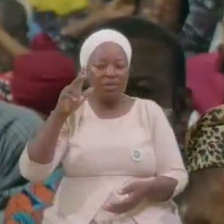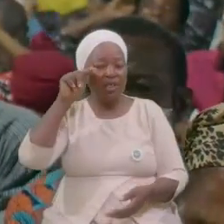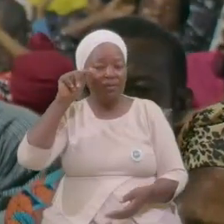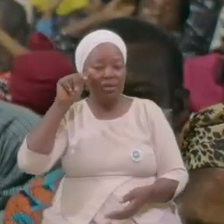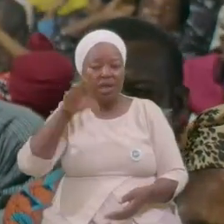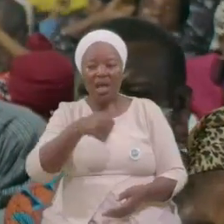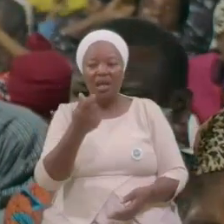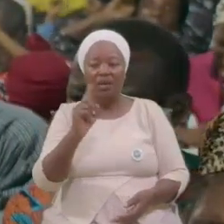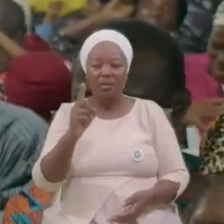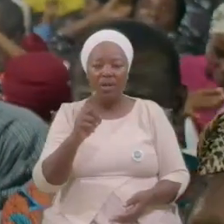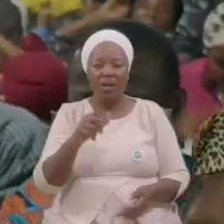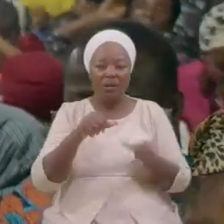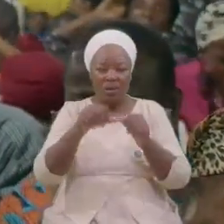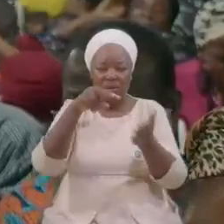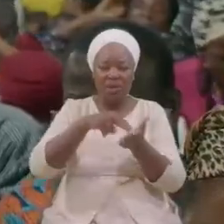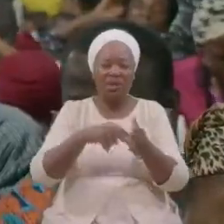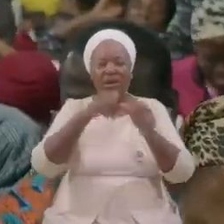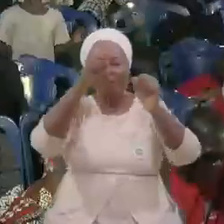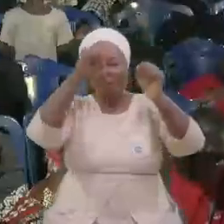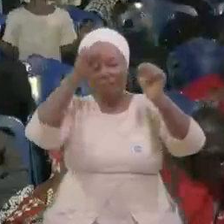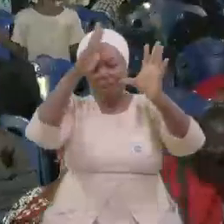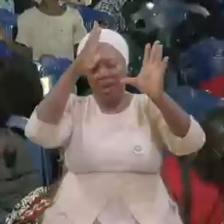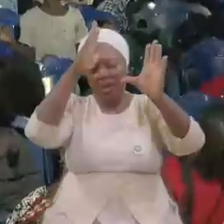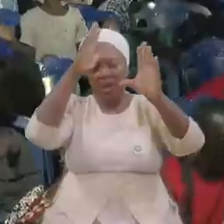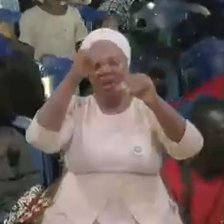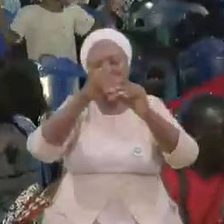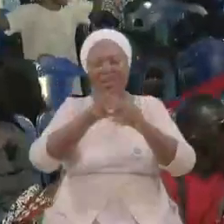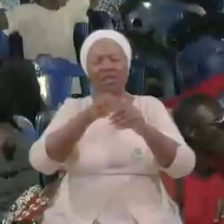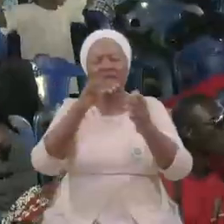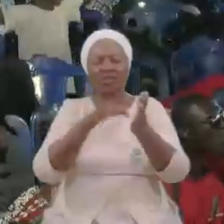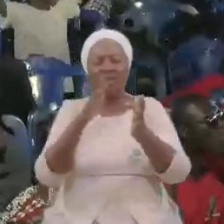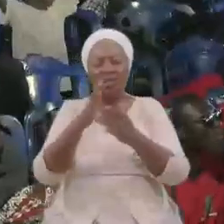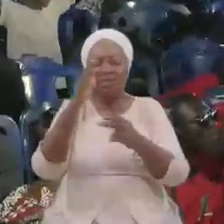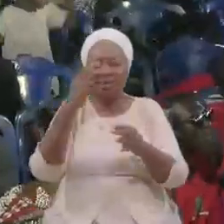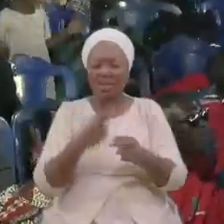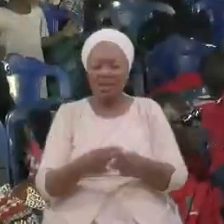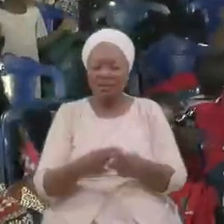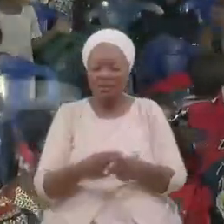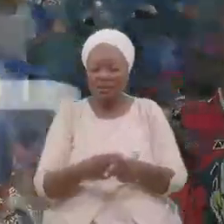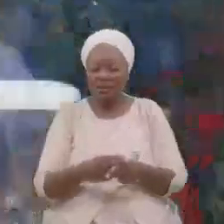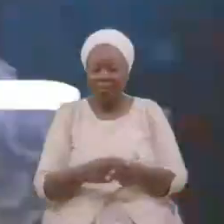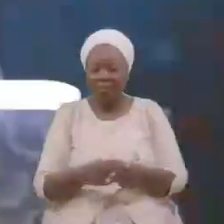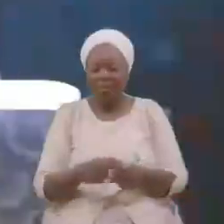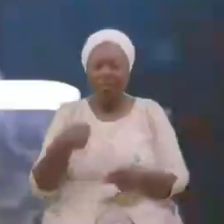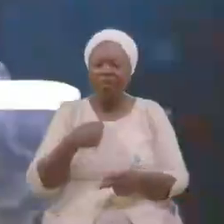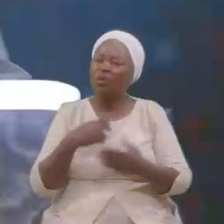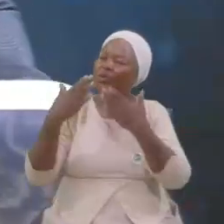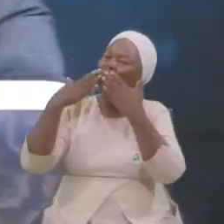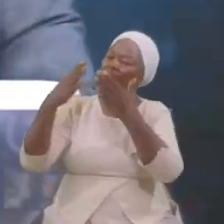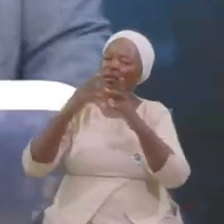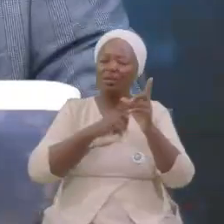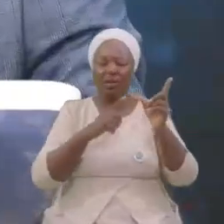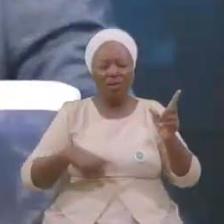standing. Father, in Jesus' name. We thank you, Lord,